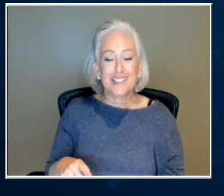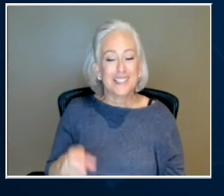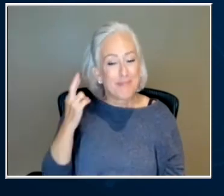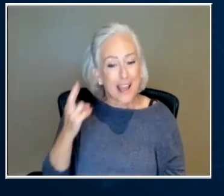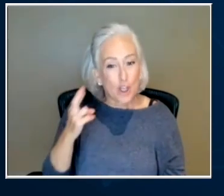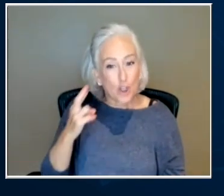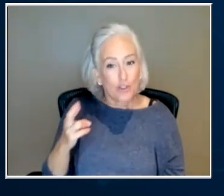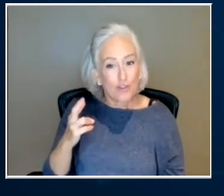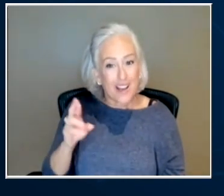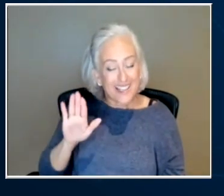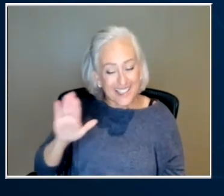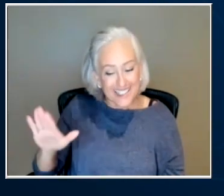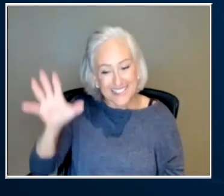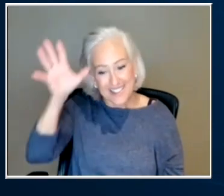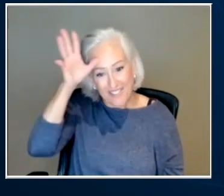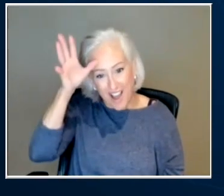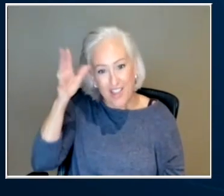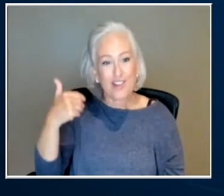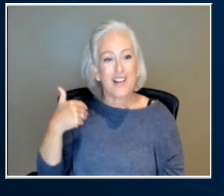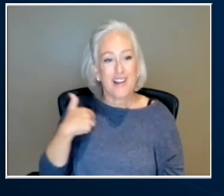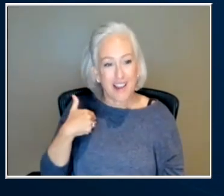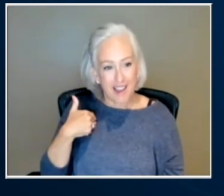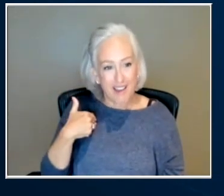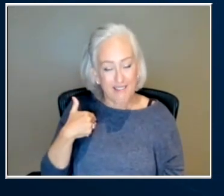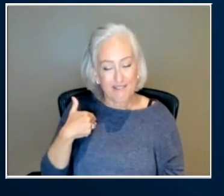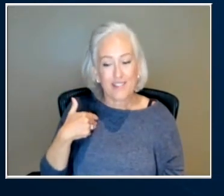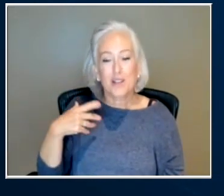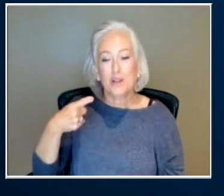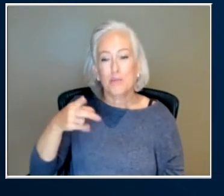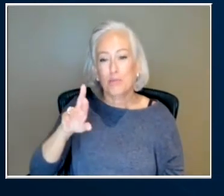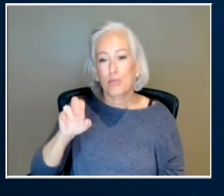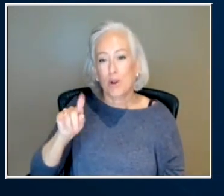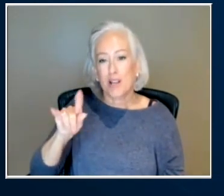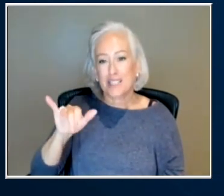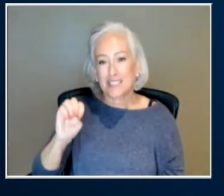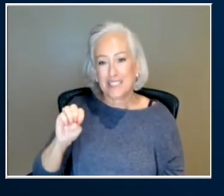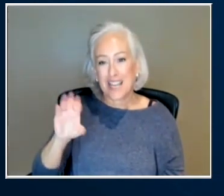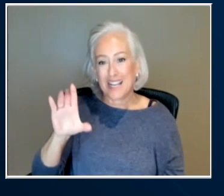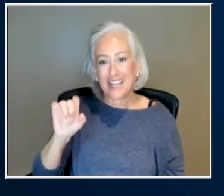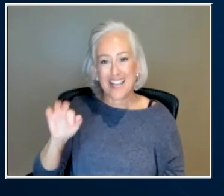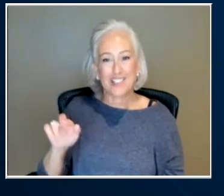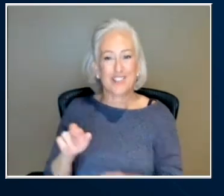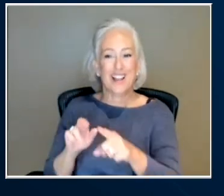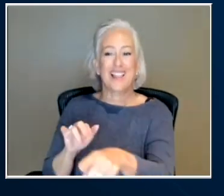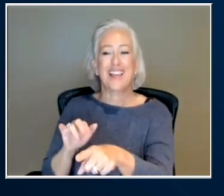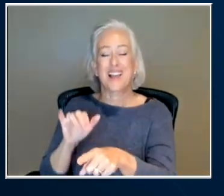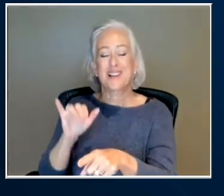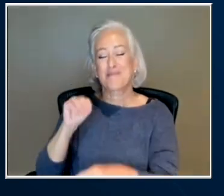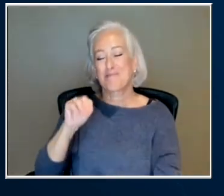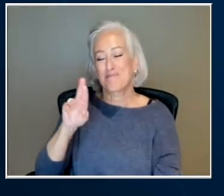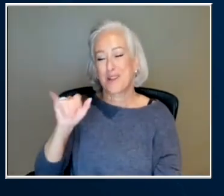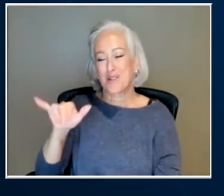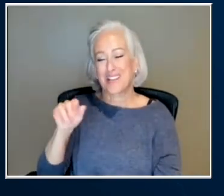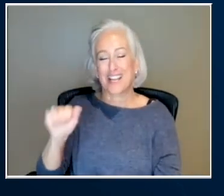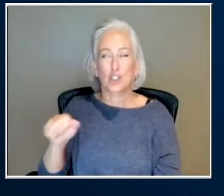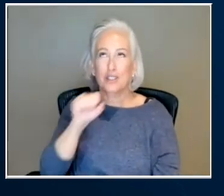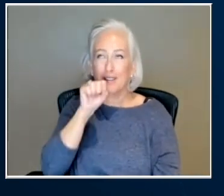has prostate cancer. He doesn't want to get his PSA checked. By the way, that's Marianne. She loves the beard. Anyway,